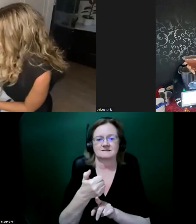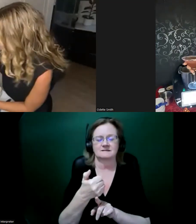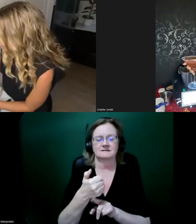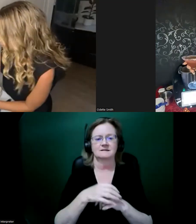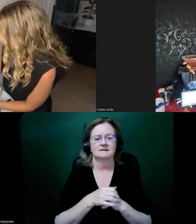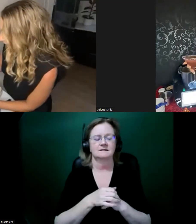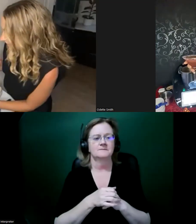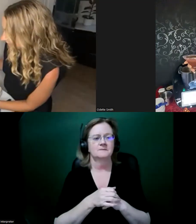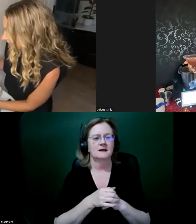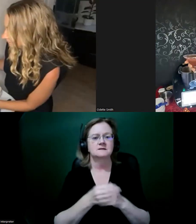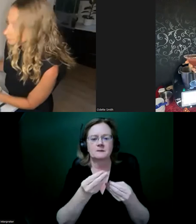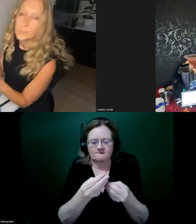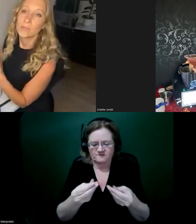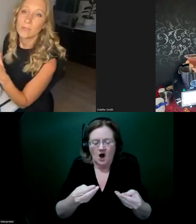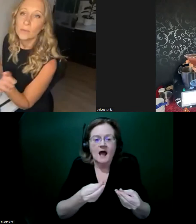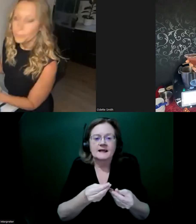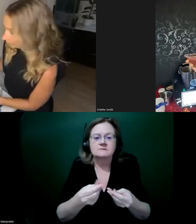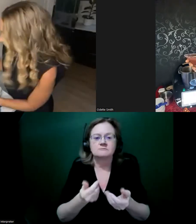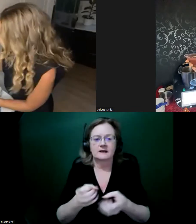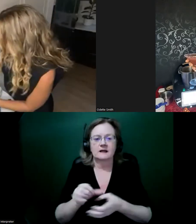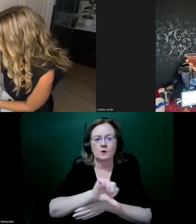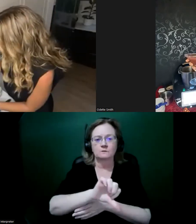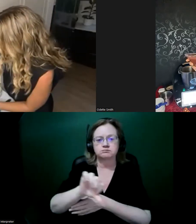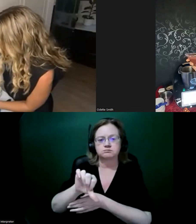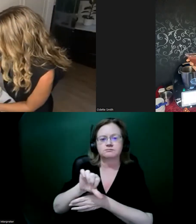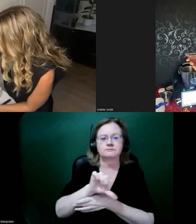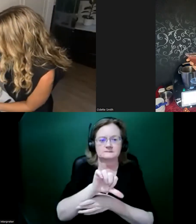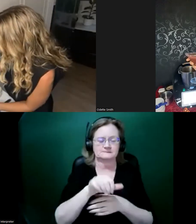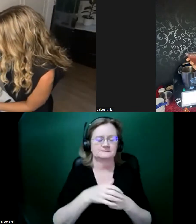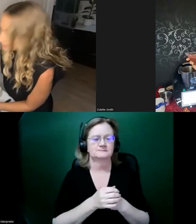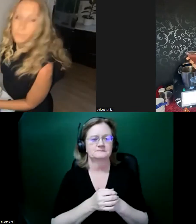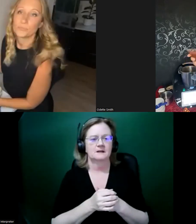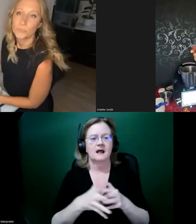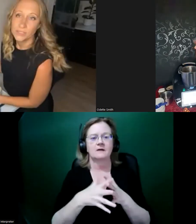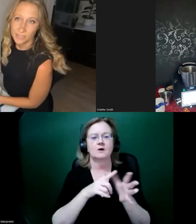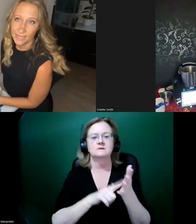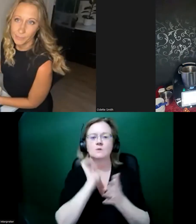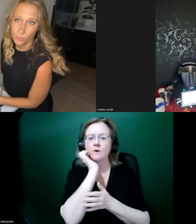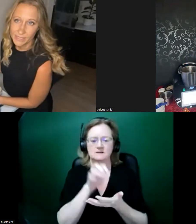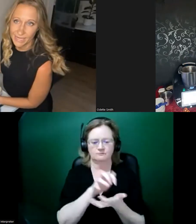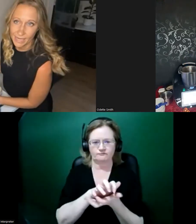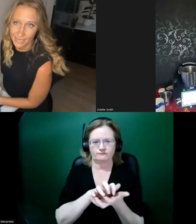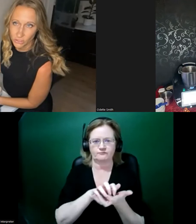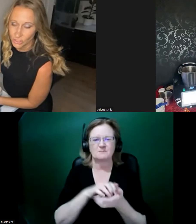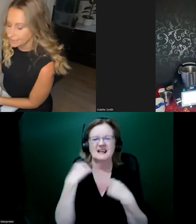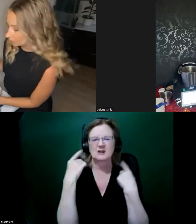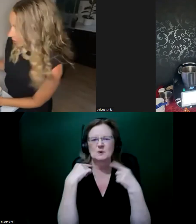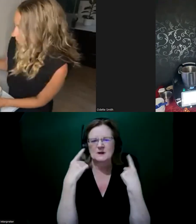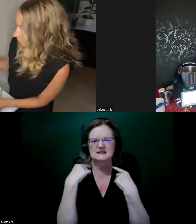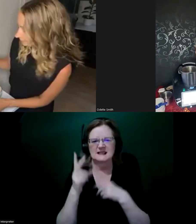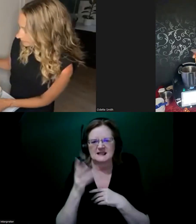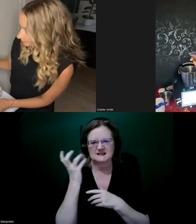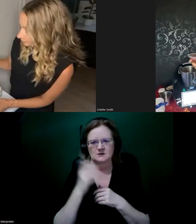fine consistency and mill up those walnuts. It's going to get a bit noisy again, Jess,